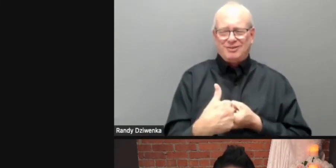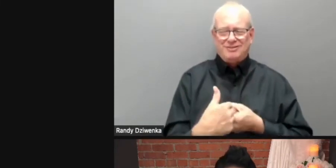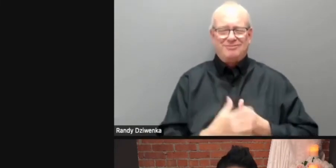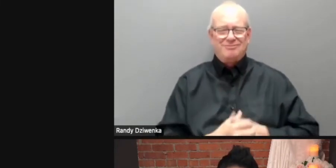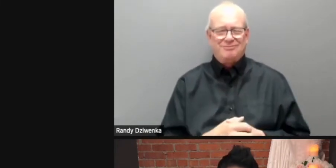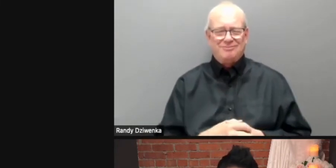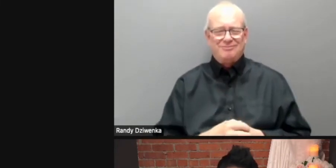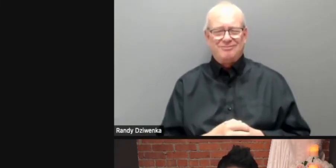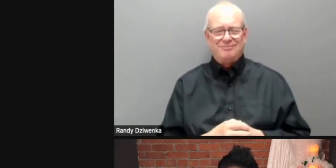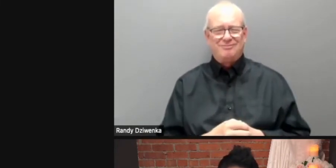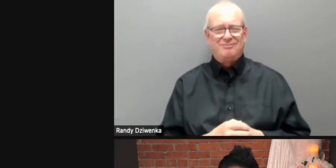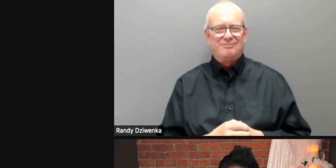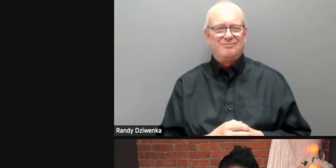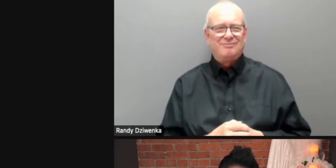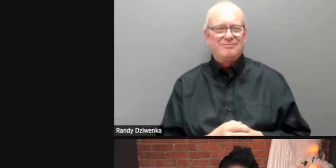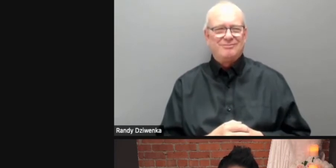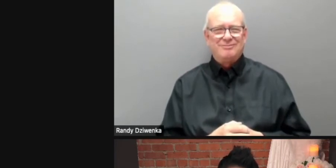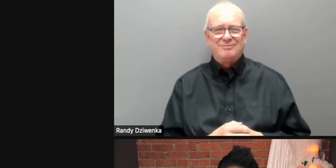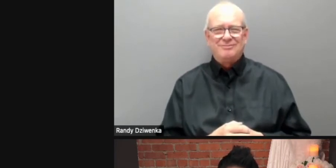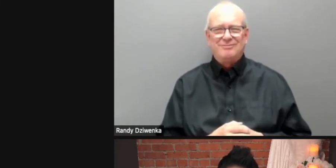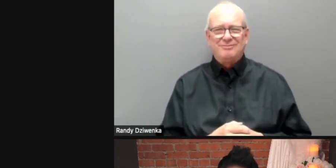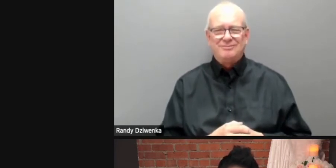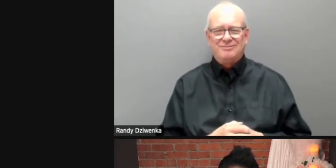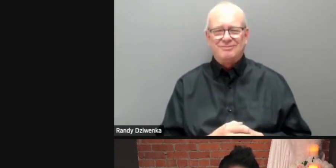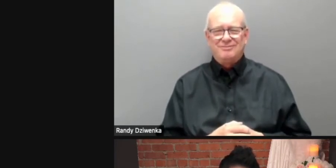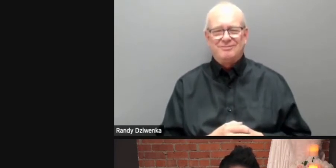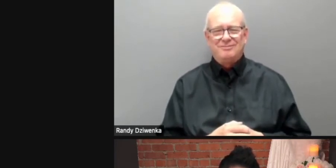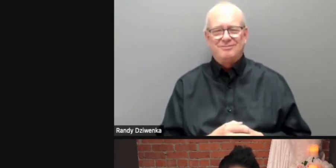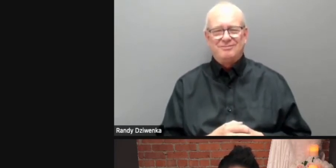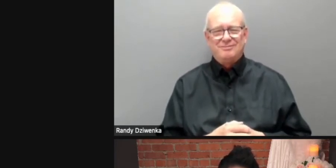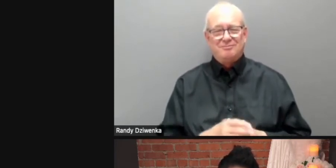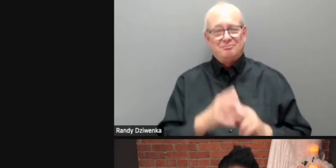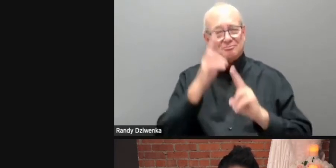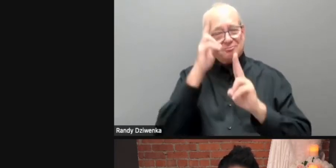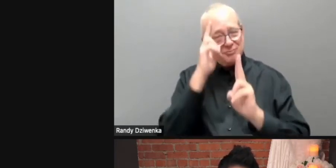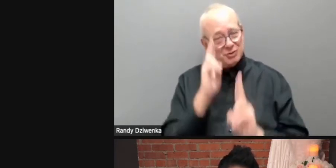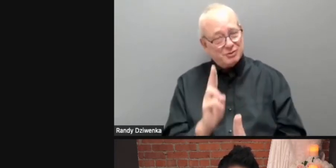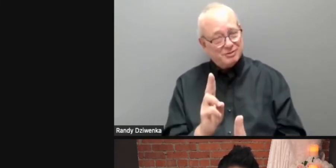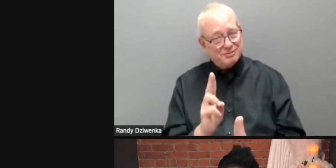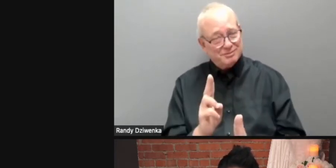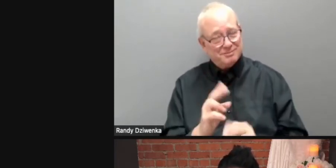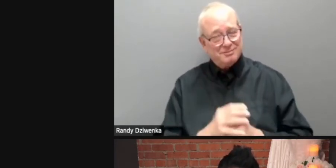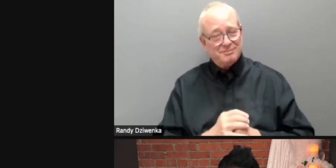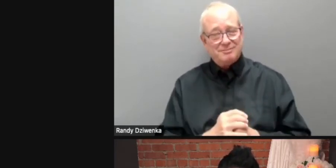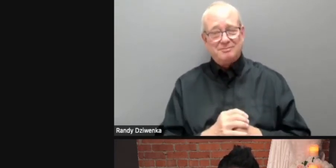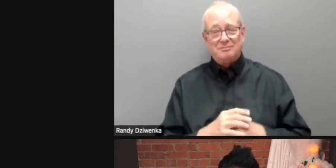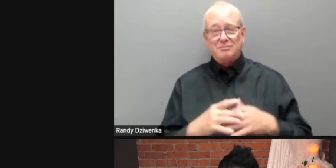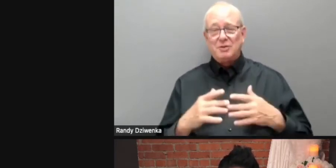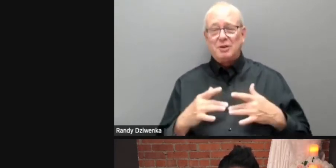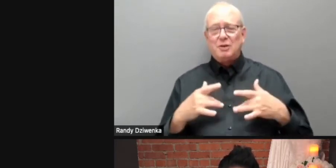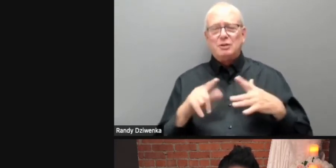To honor this special occasion, we would like to start off by offering a dance to Lord Ganesha.